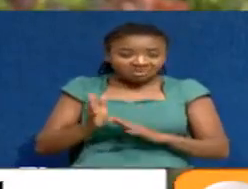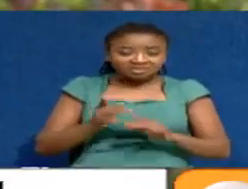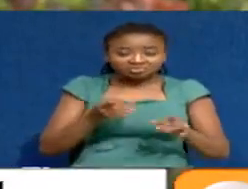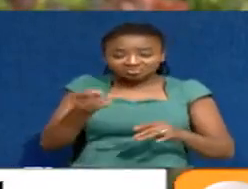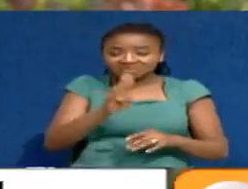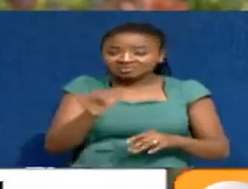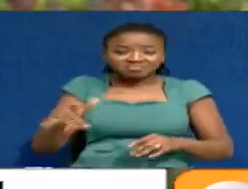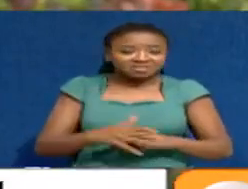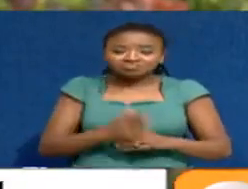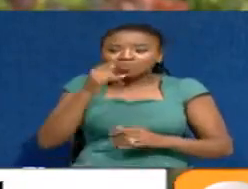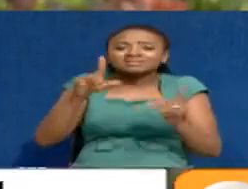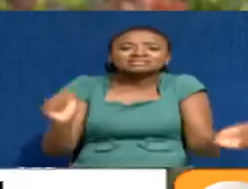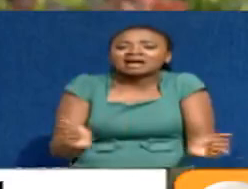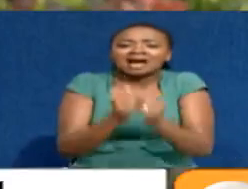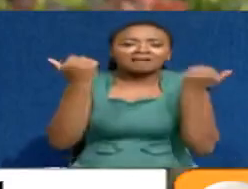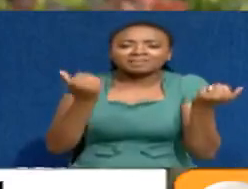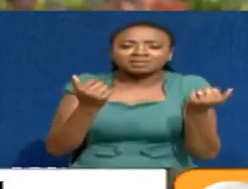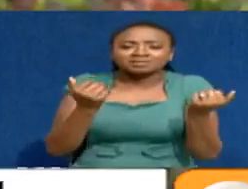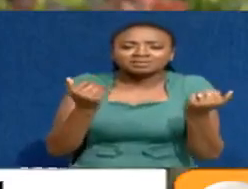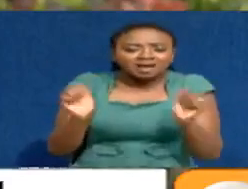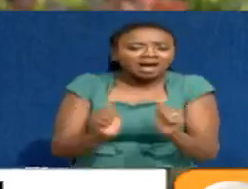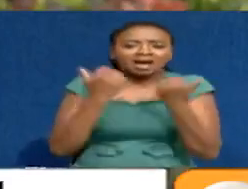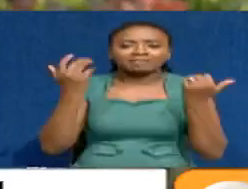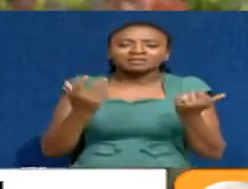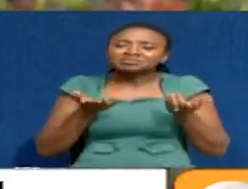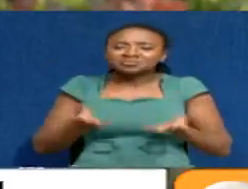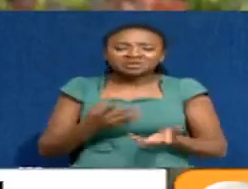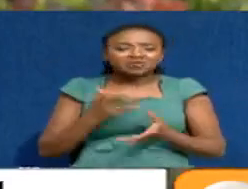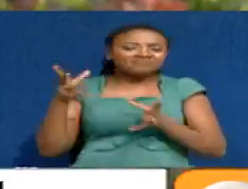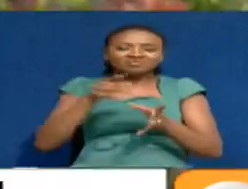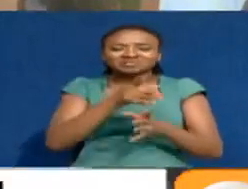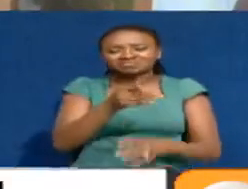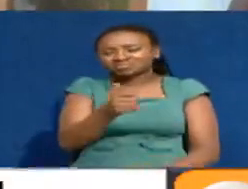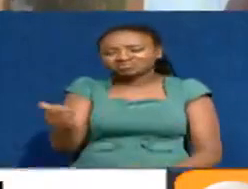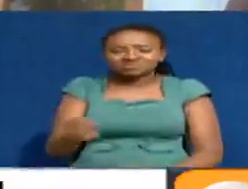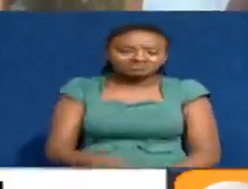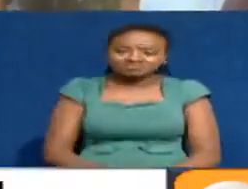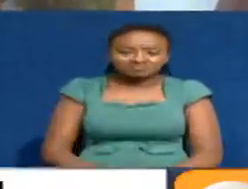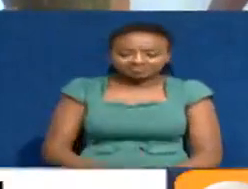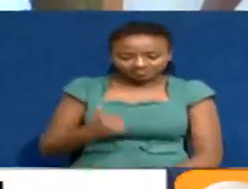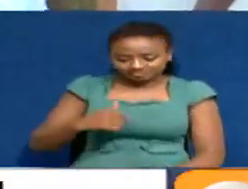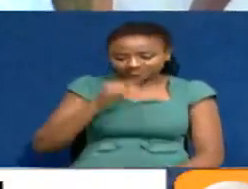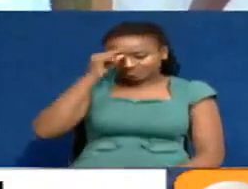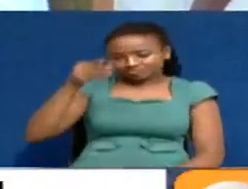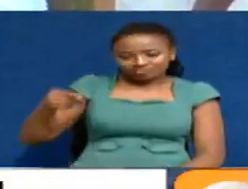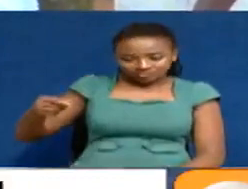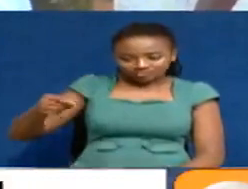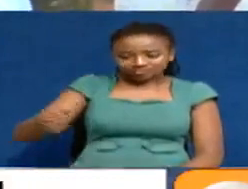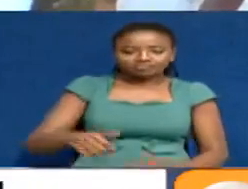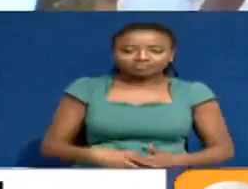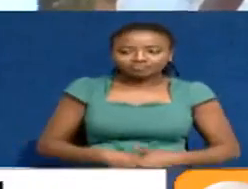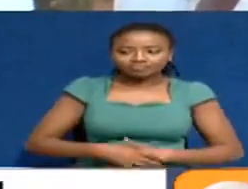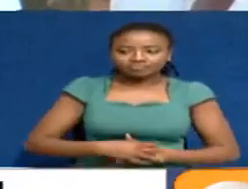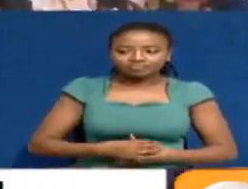bills, and it would not be good to weigh them down with the bills again. The families that availed